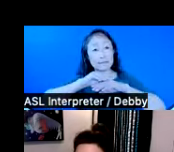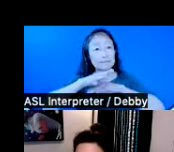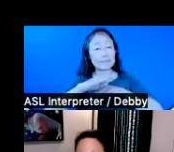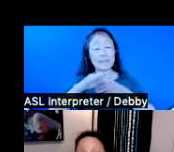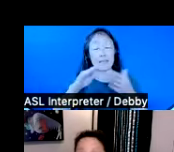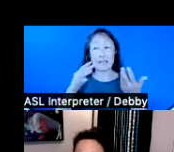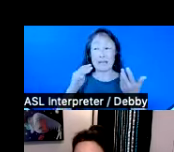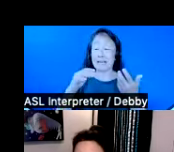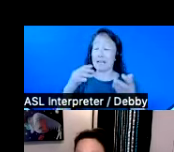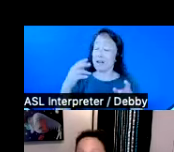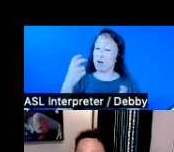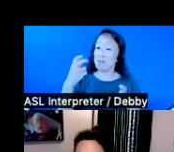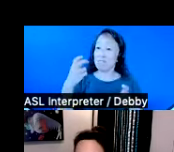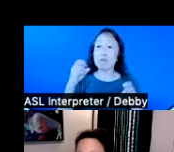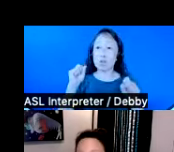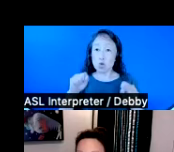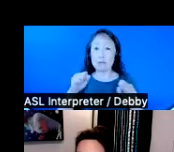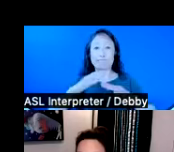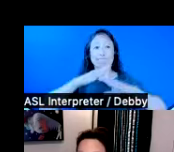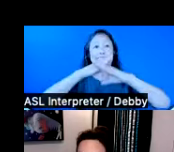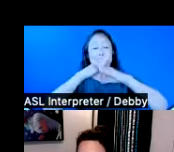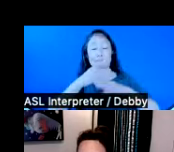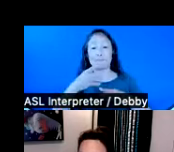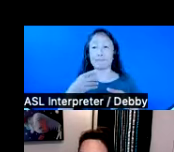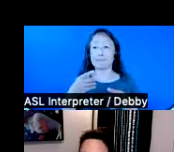their partner. Mhm. Yeah.